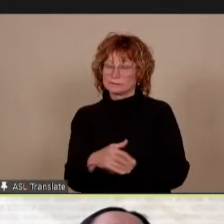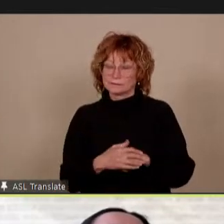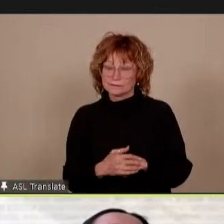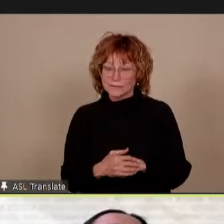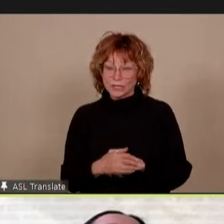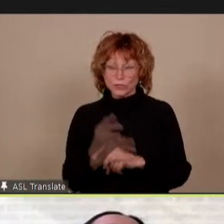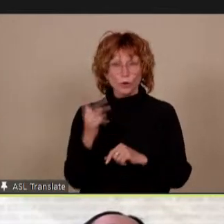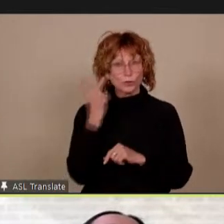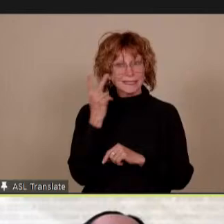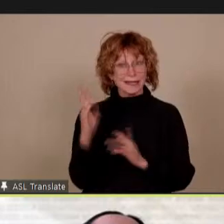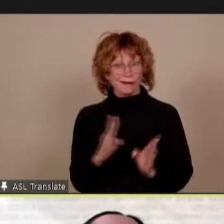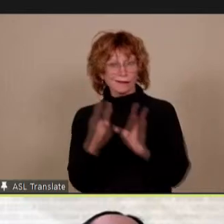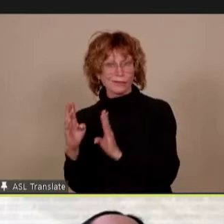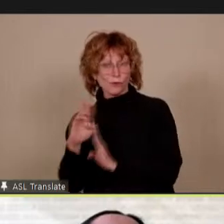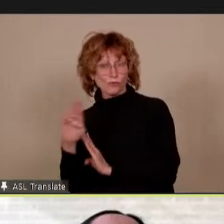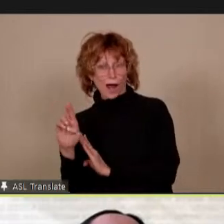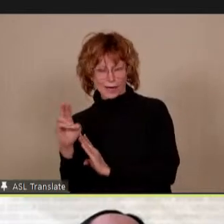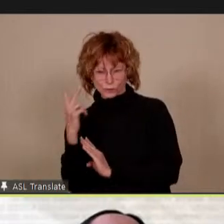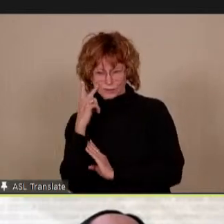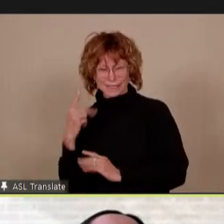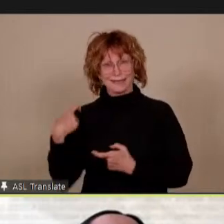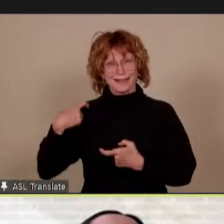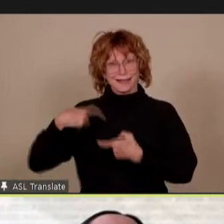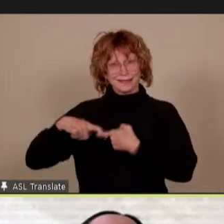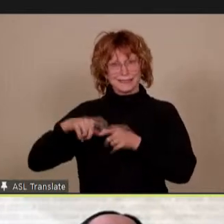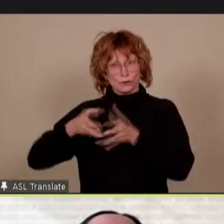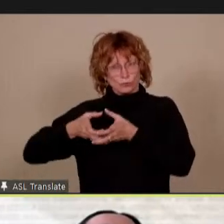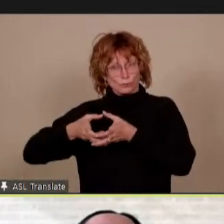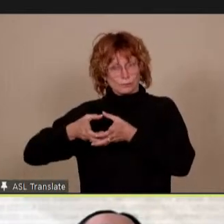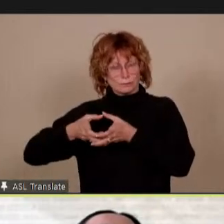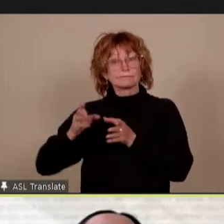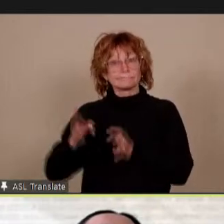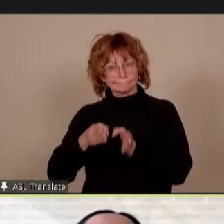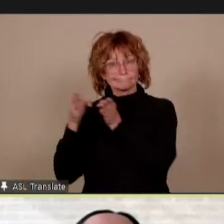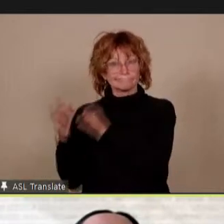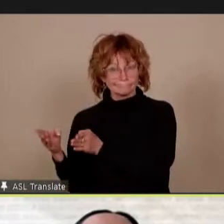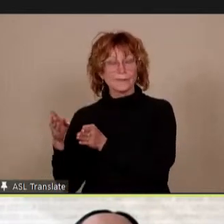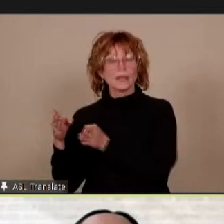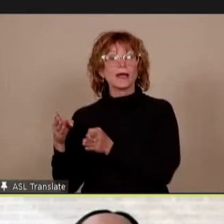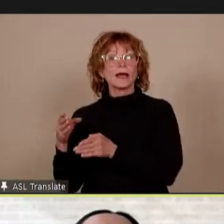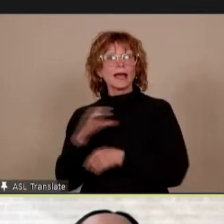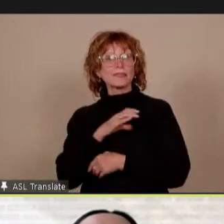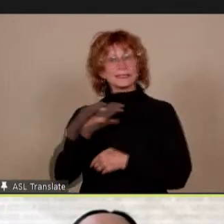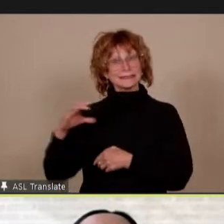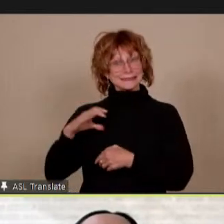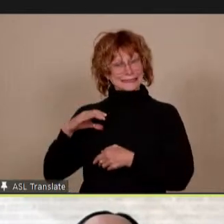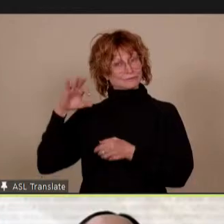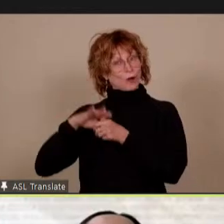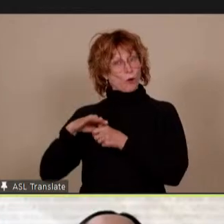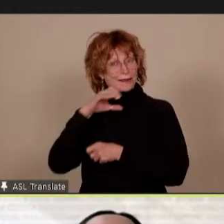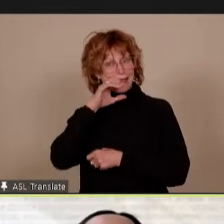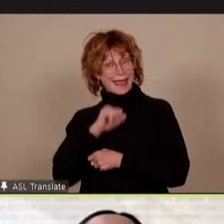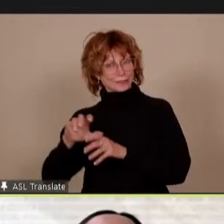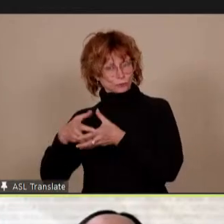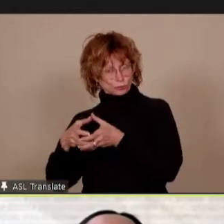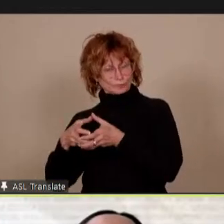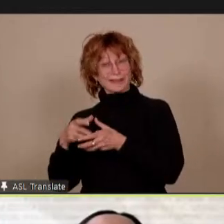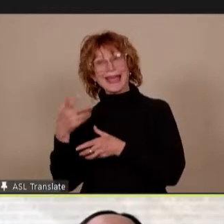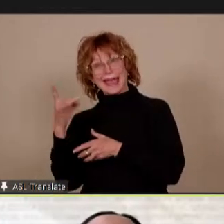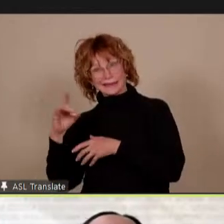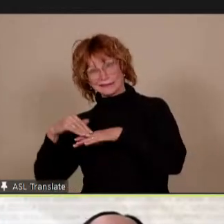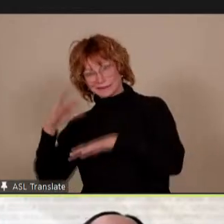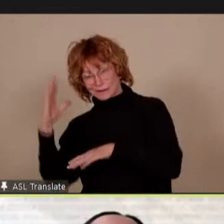right of that, you have the Latino population, and then you have the citizens of voting age population, those 18 and